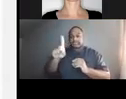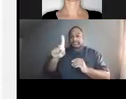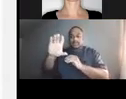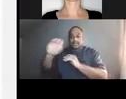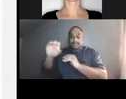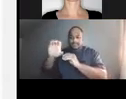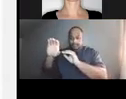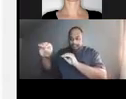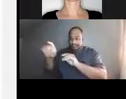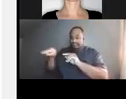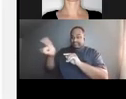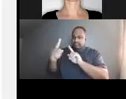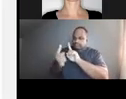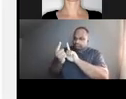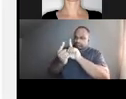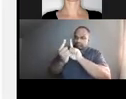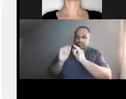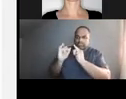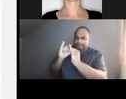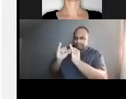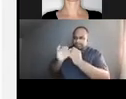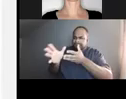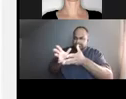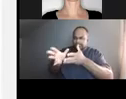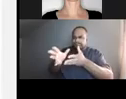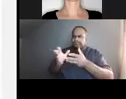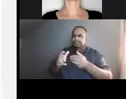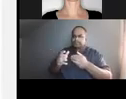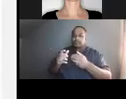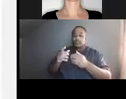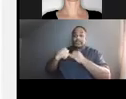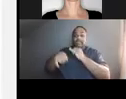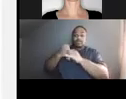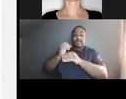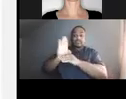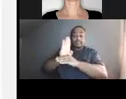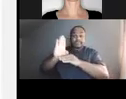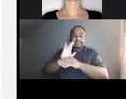Russia, both international and Russian businesses,